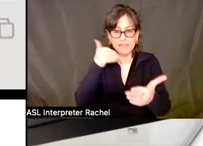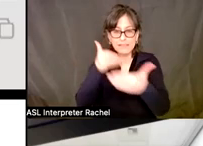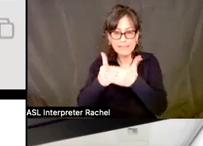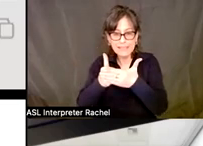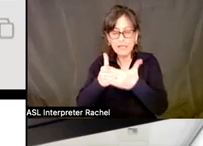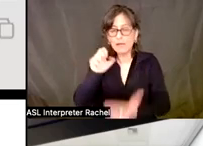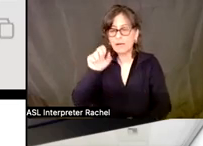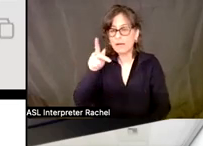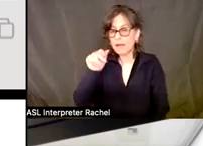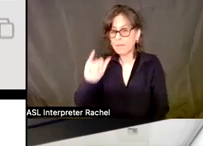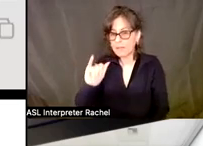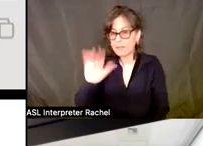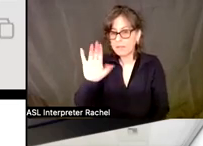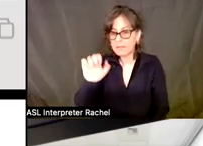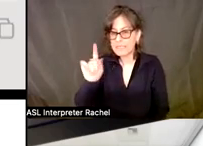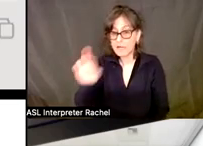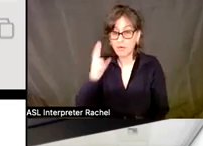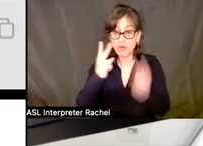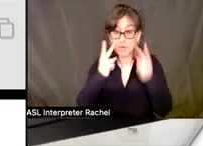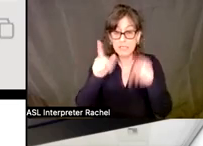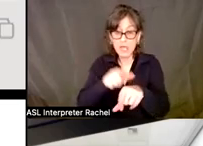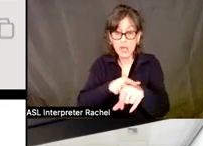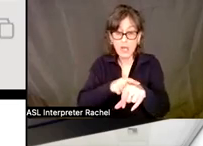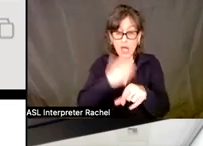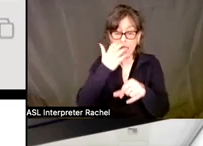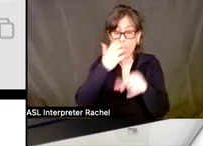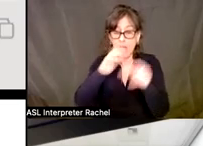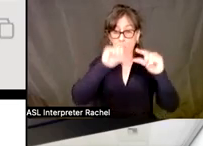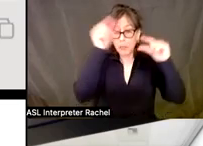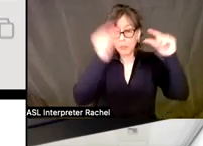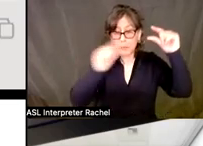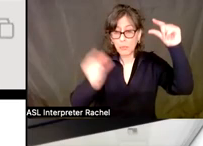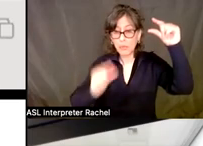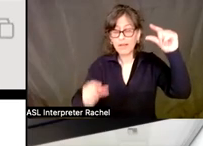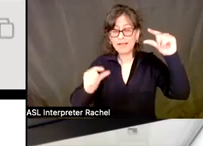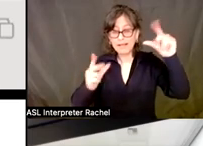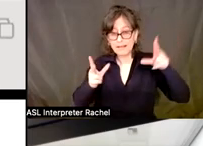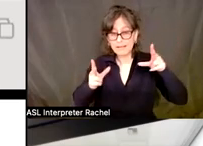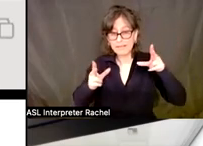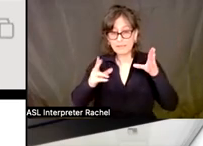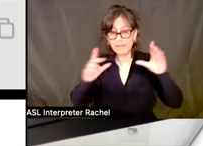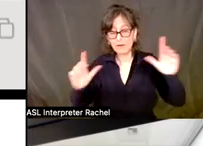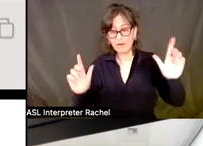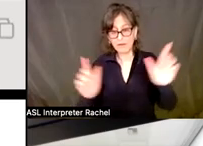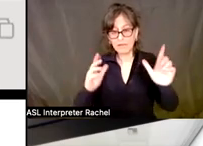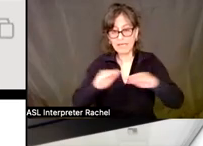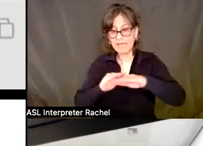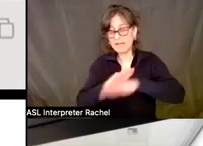see that the long band of hot color is truncated by the oceanic fault.